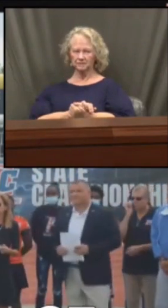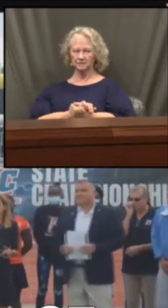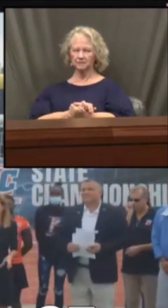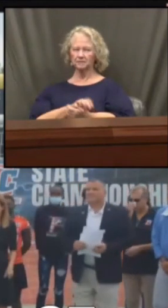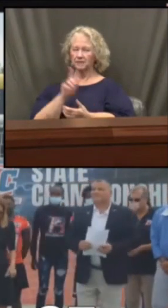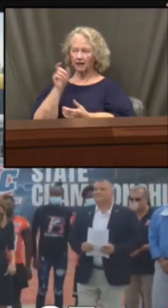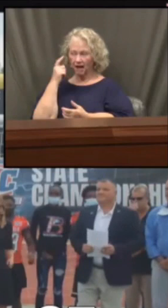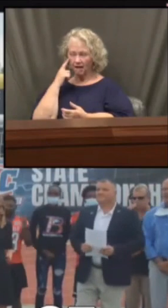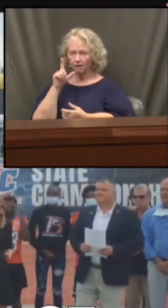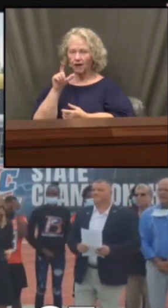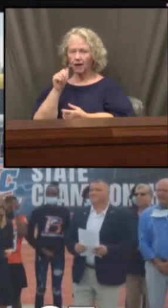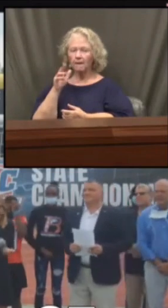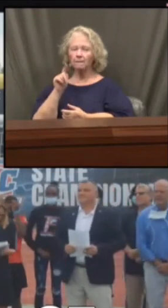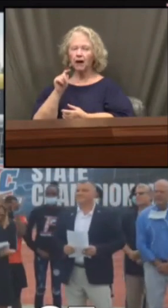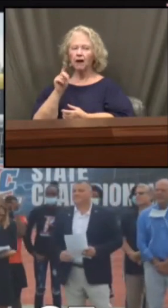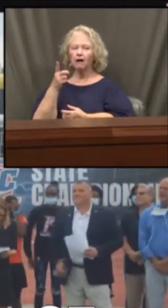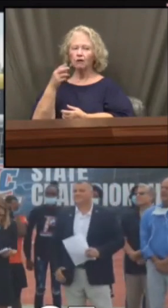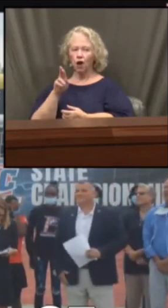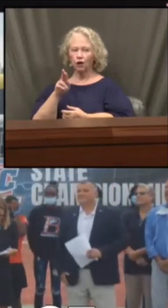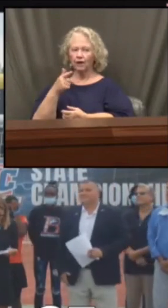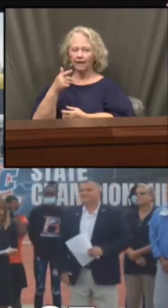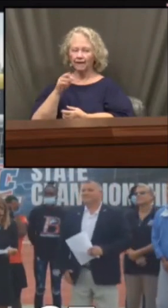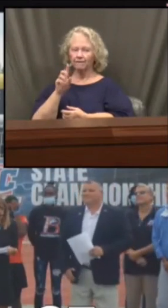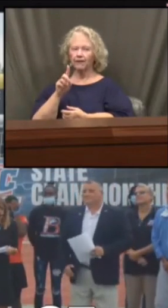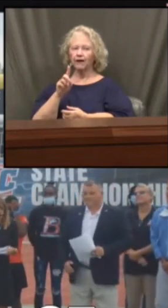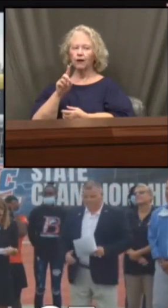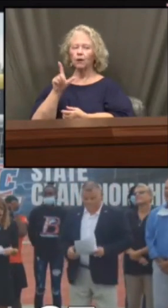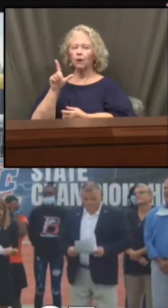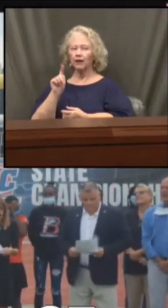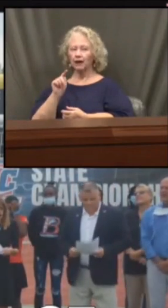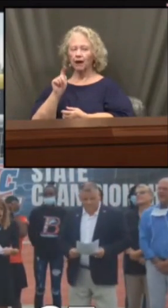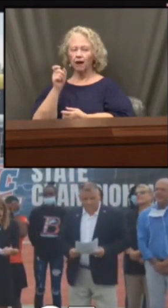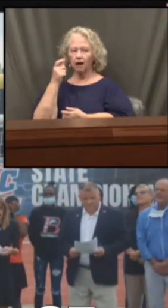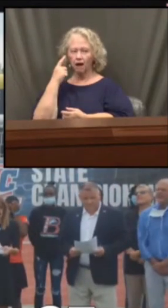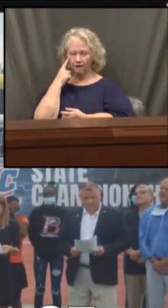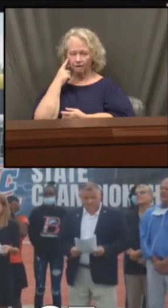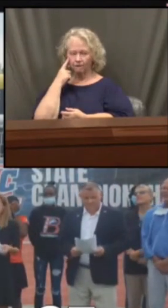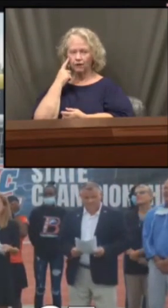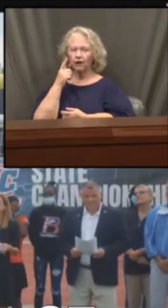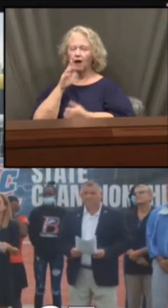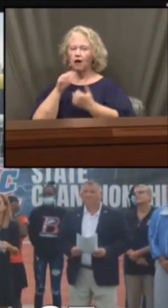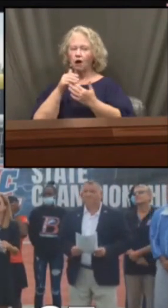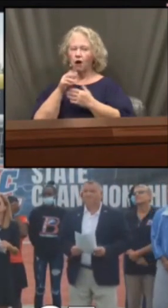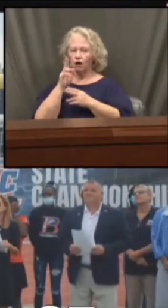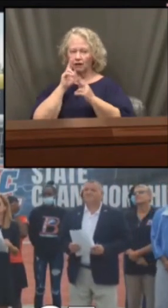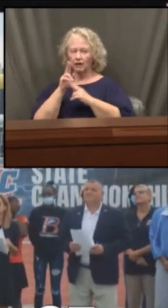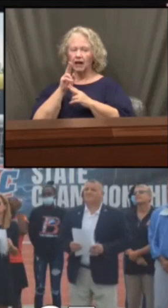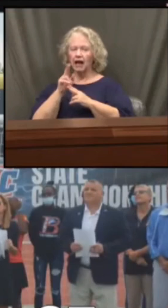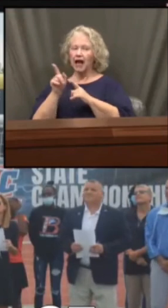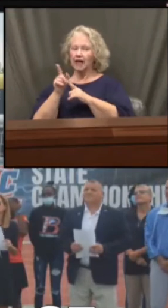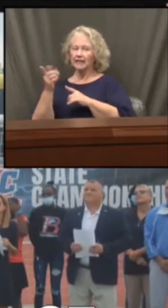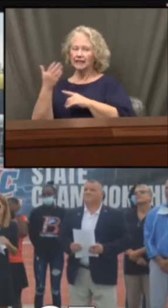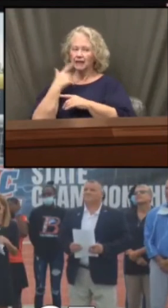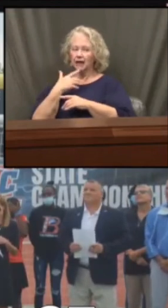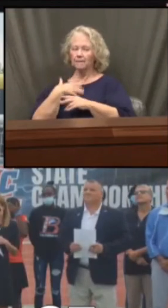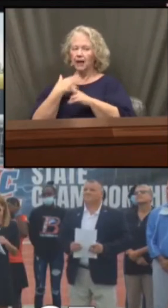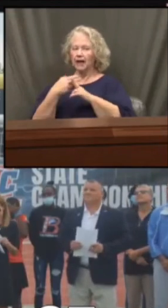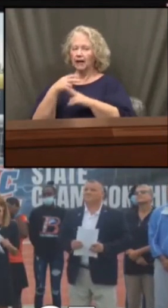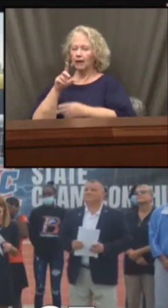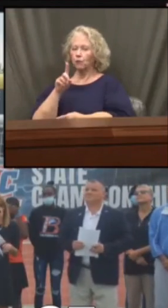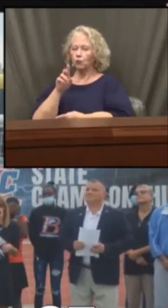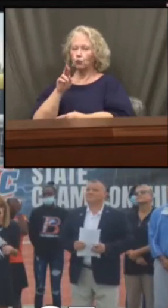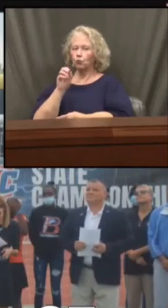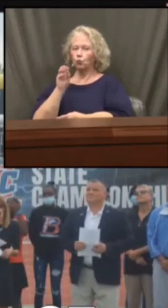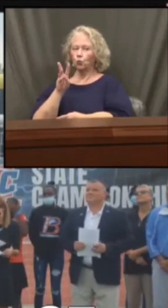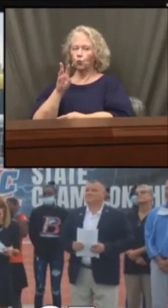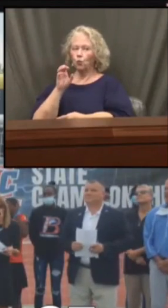Governor Lamont, Dr. Gifford, Lieutenant Governor Bicewitz, and honorable elected officials. As Mr. Lundgren said, my name is Drew Crone, an